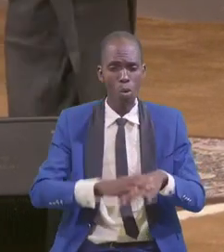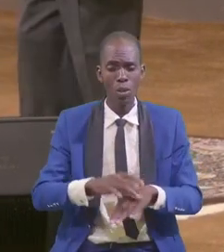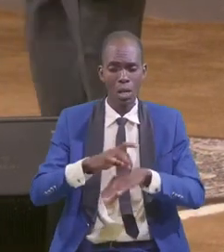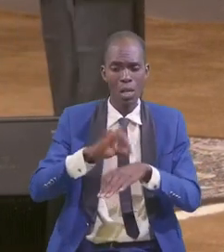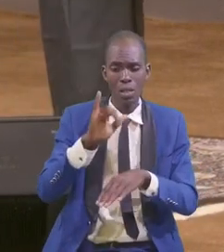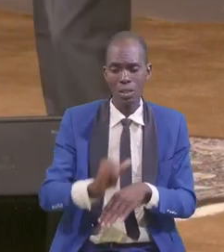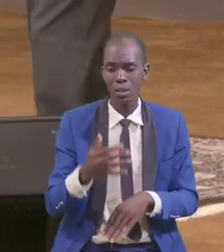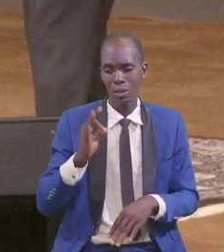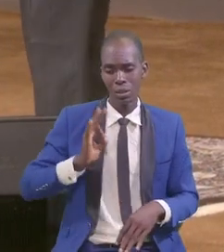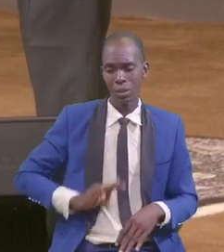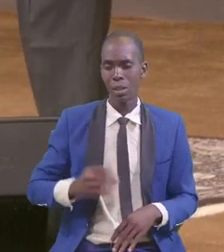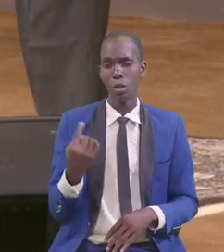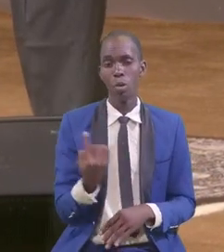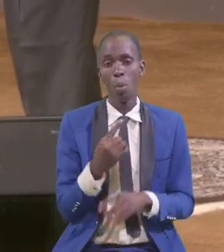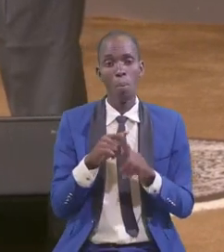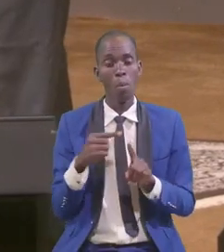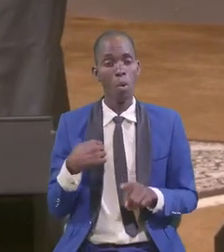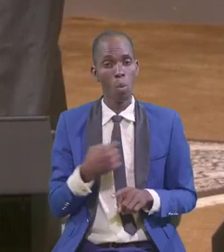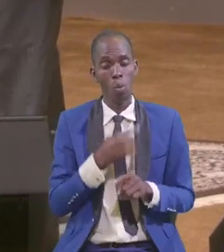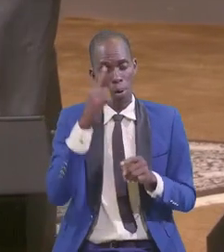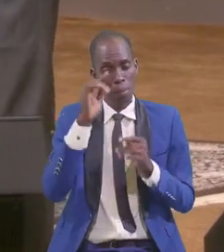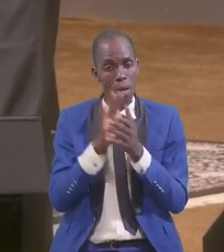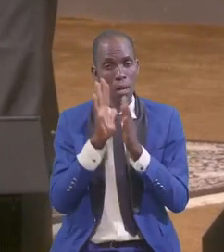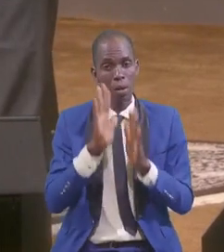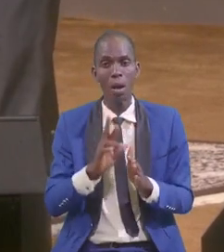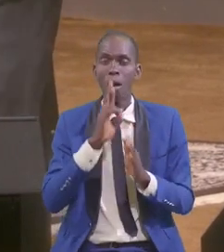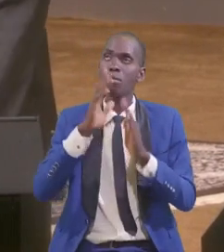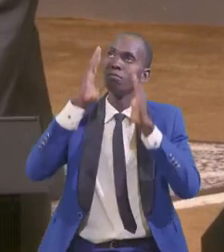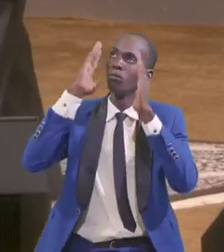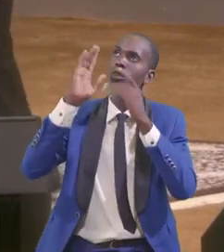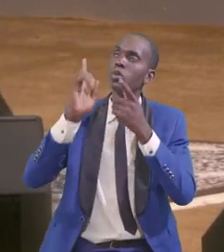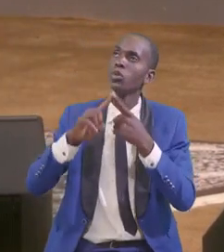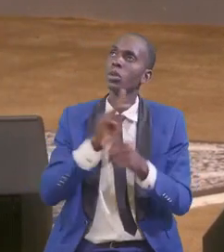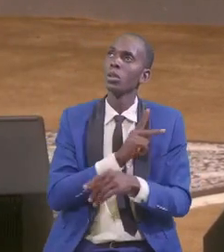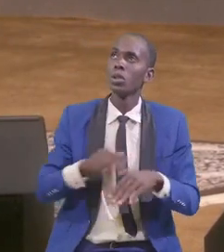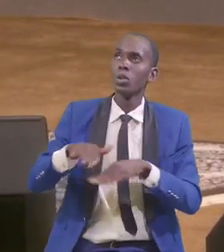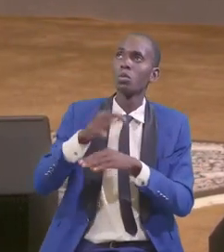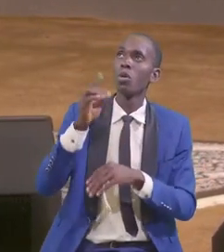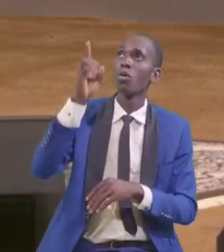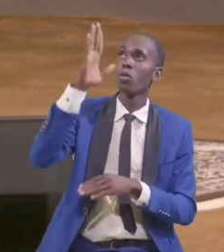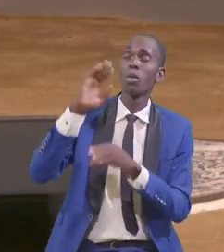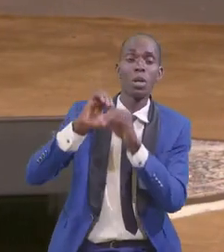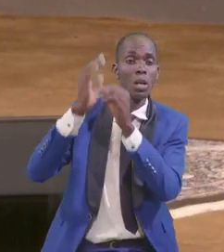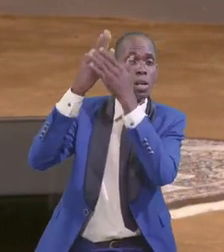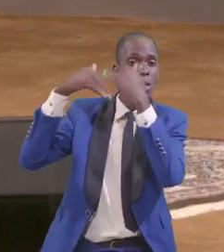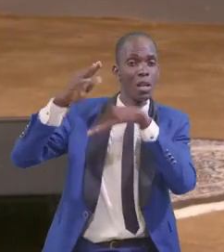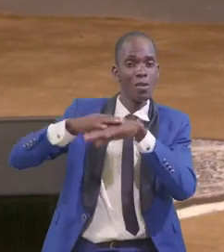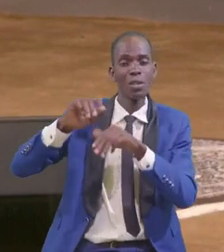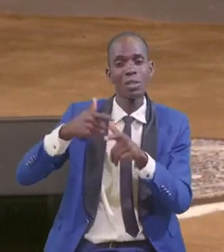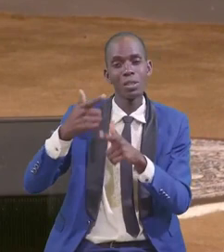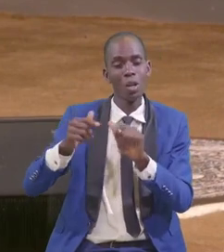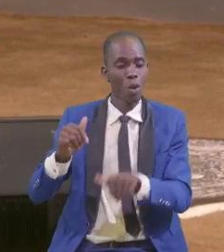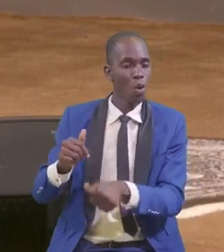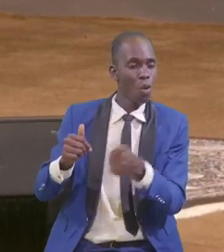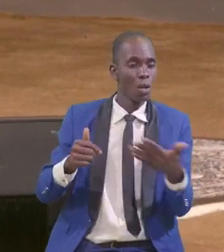But we are concentrating on the kingdom of God in heaven, and everything we need is given unto us. That's why